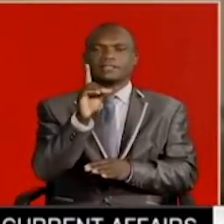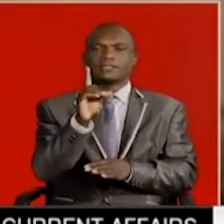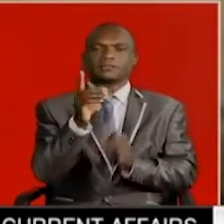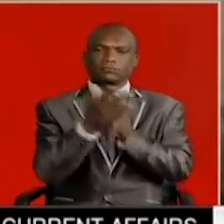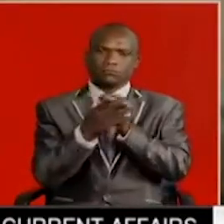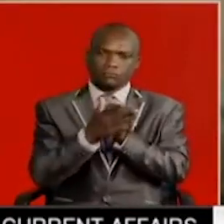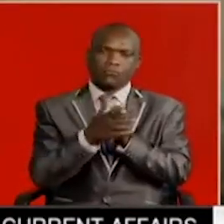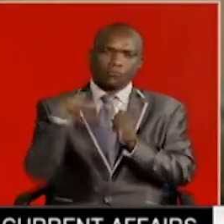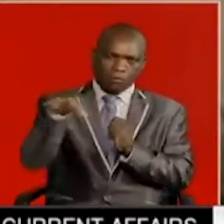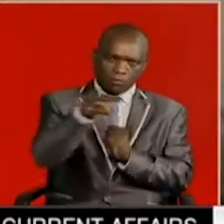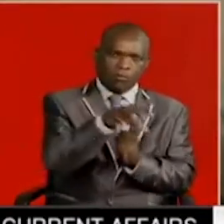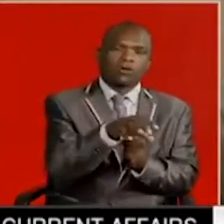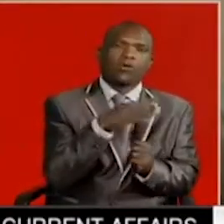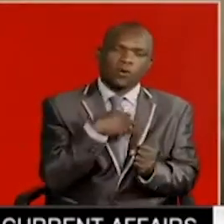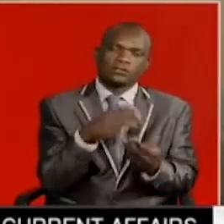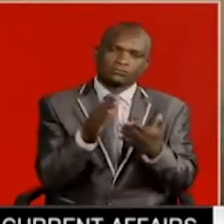after the district.